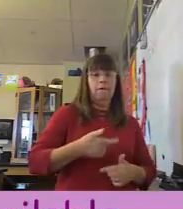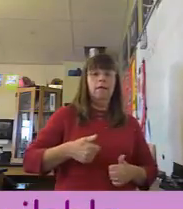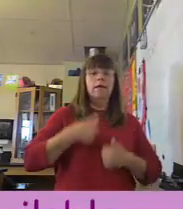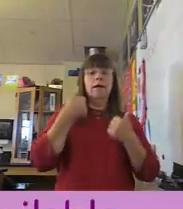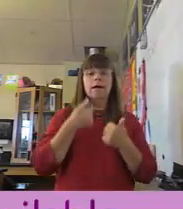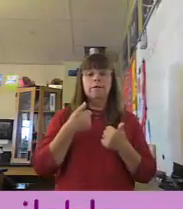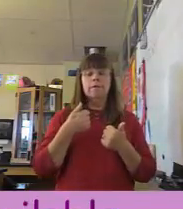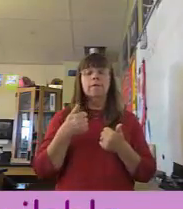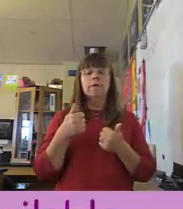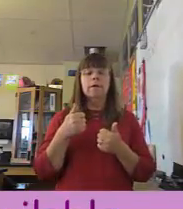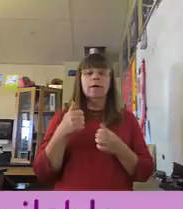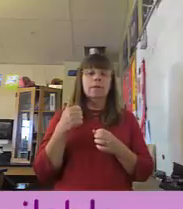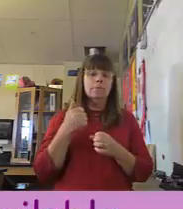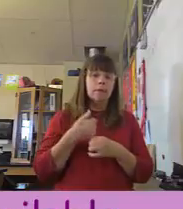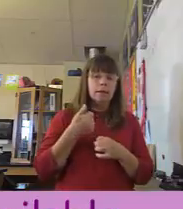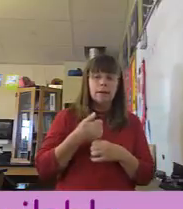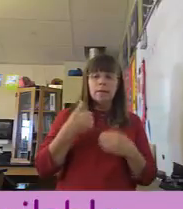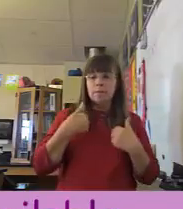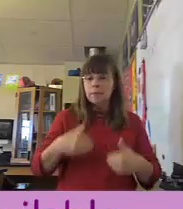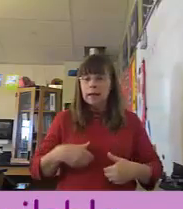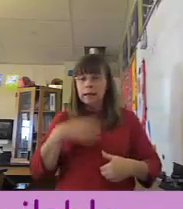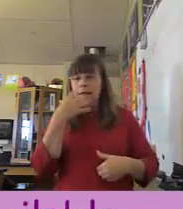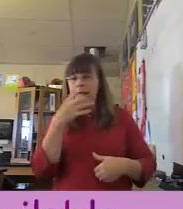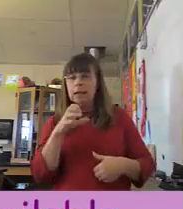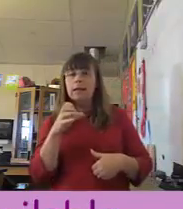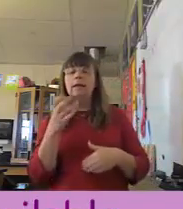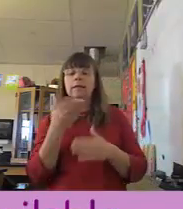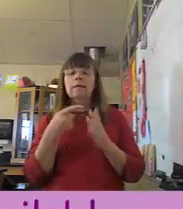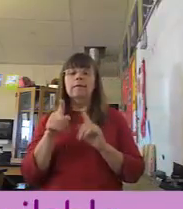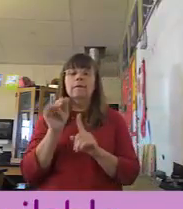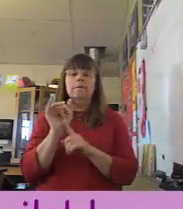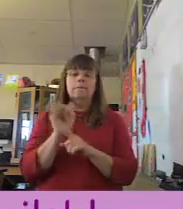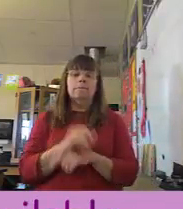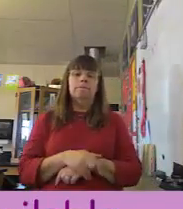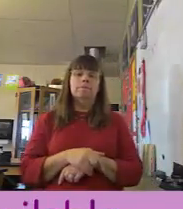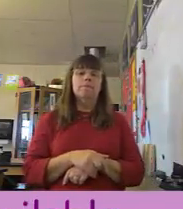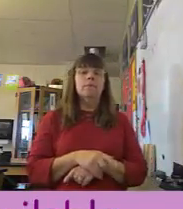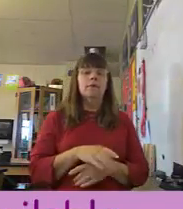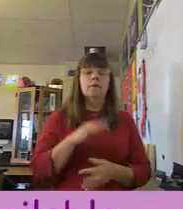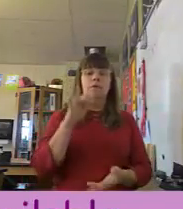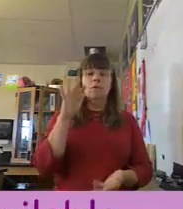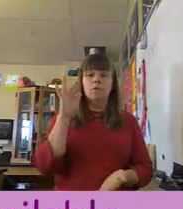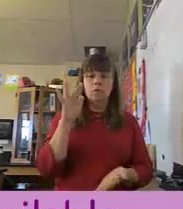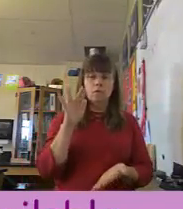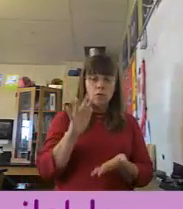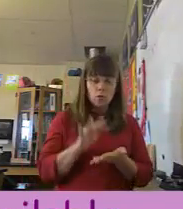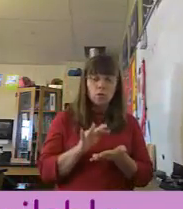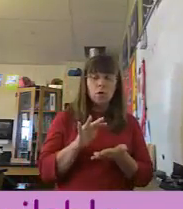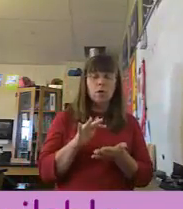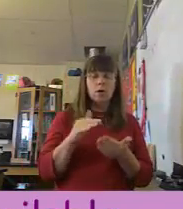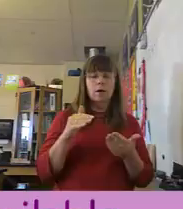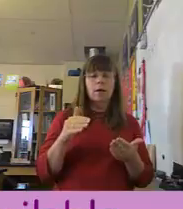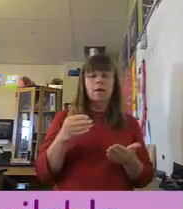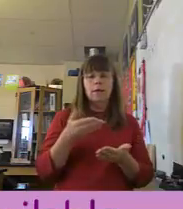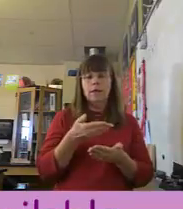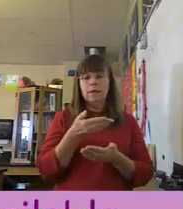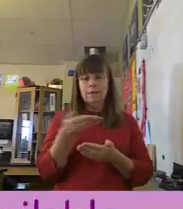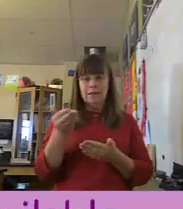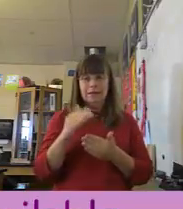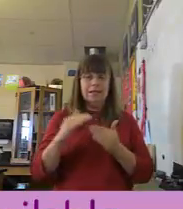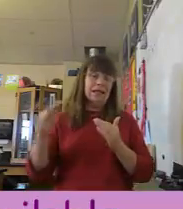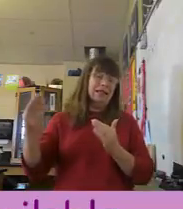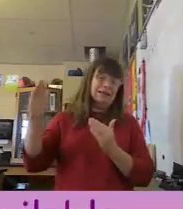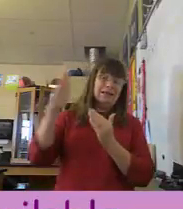own body heat, a lot of that's lost as heat. So that results in fewer organisms at the higher level. So when you look